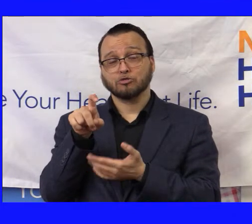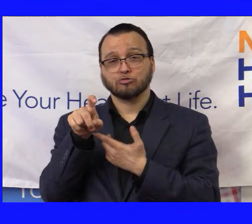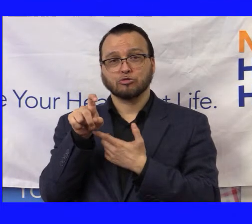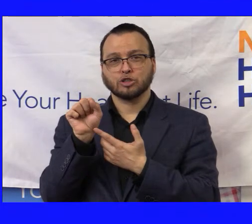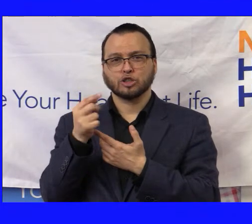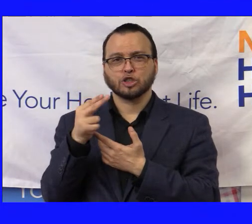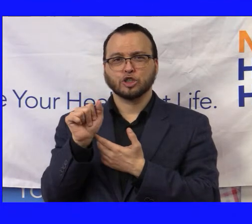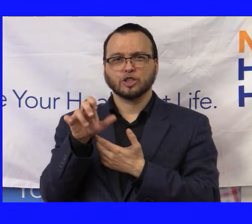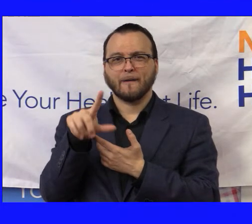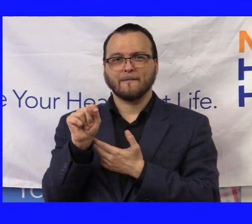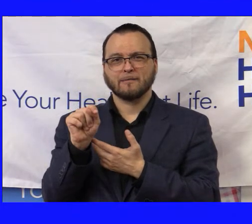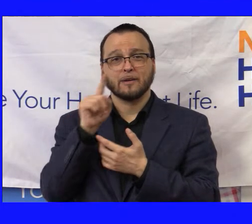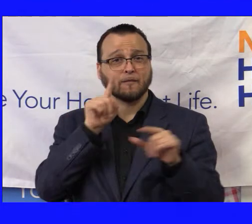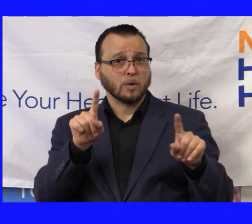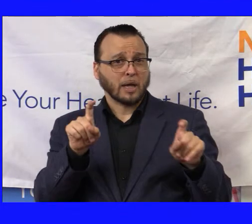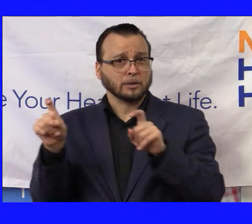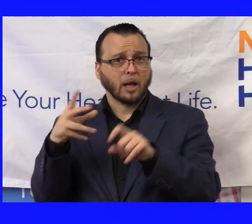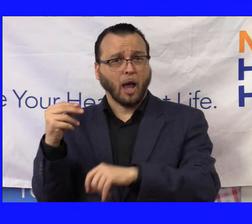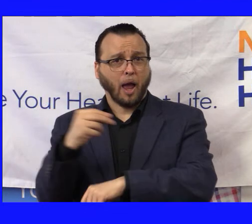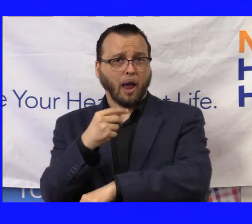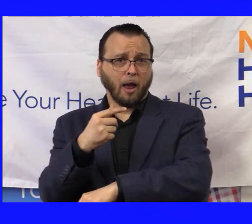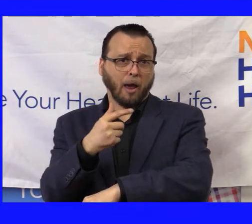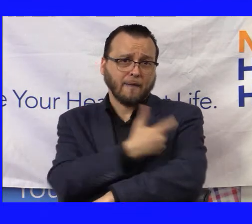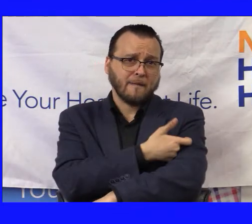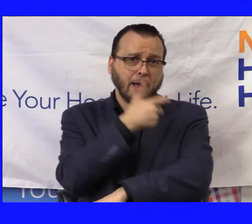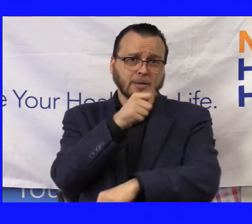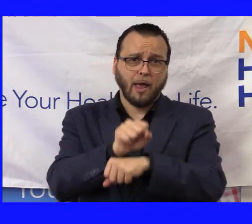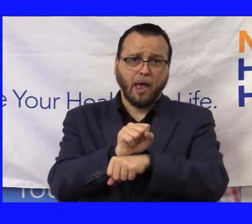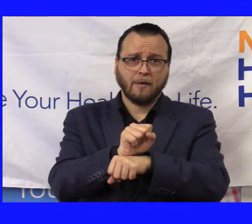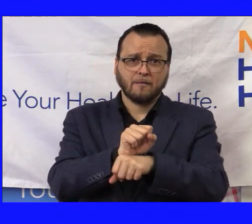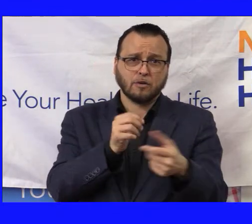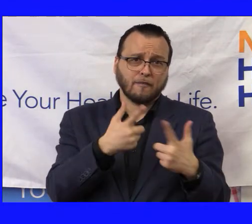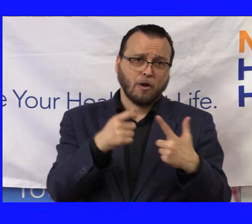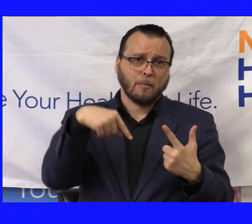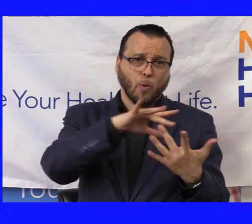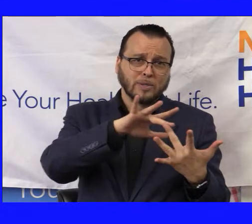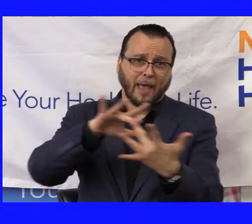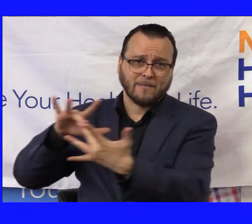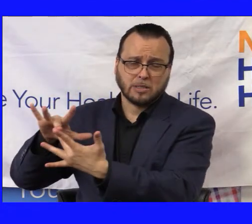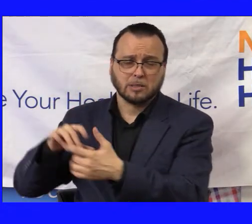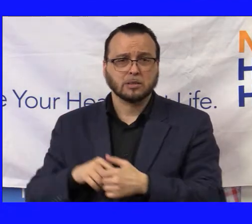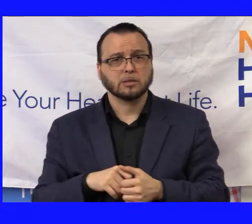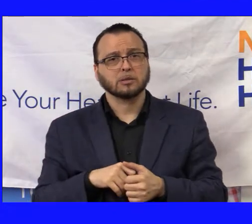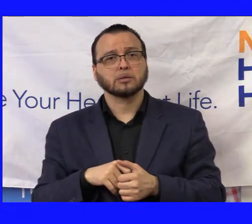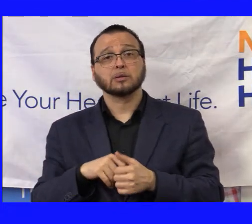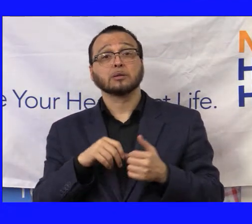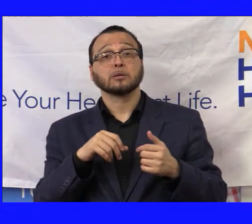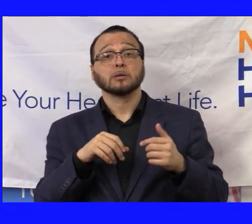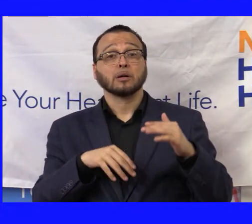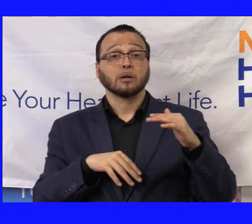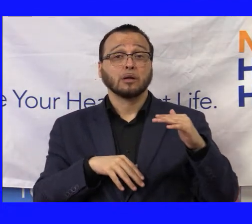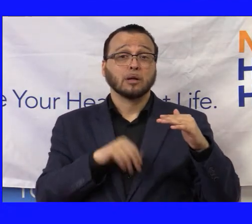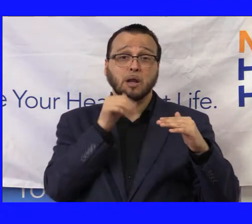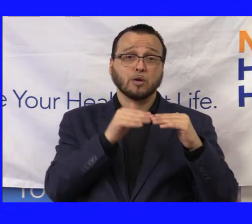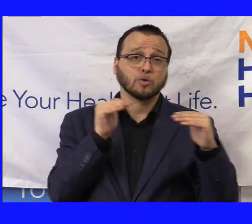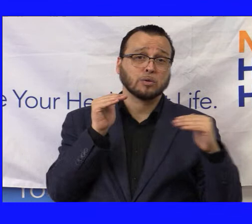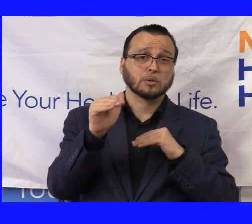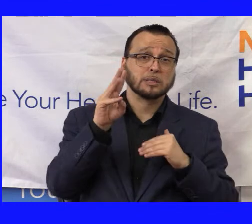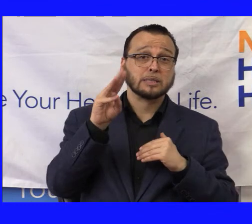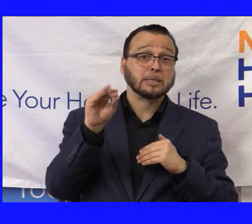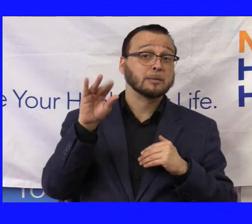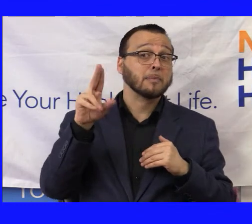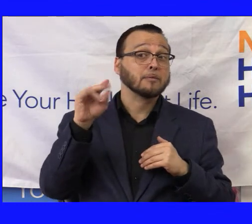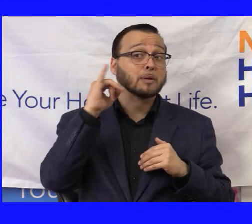and for the vaccine effort from canvassers, 2,100. With the not to exceed of 60 million, that will buy